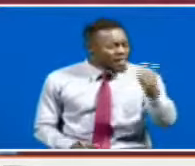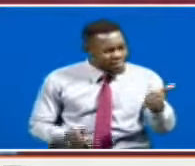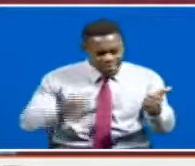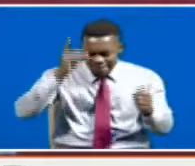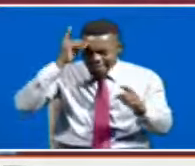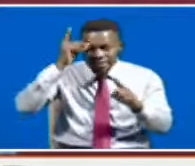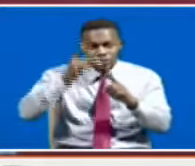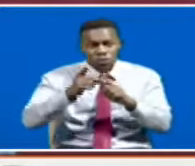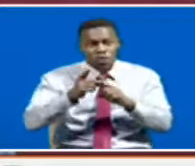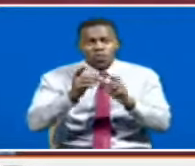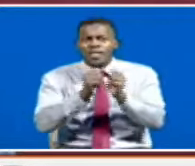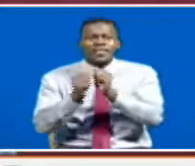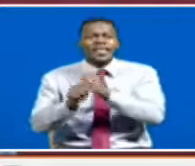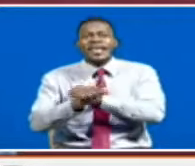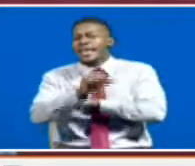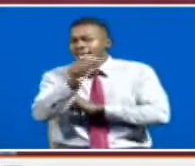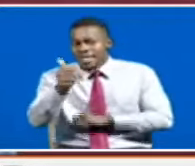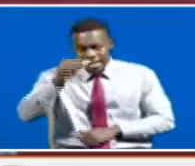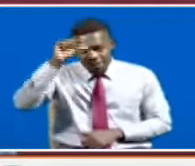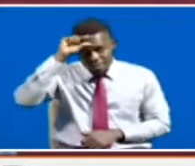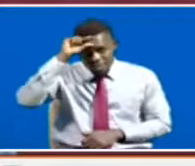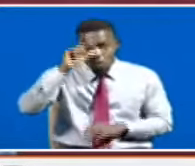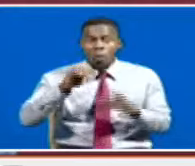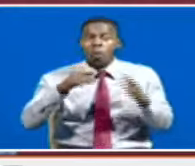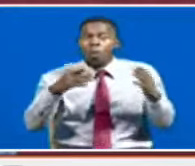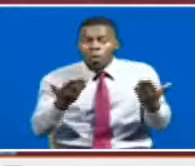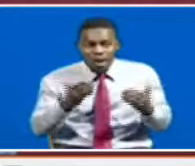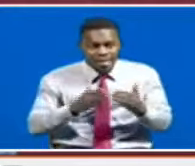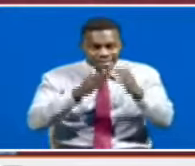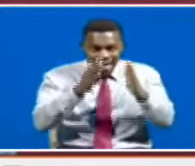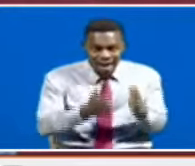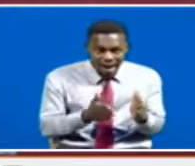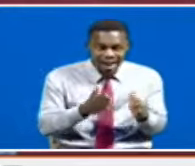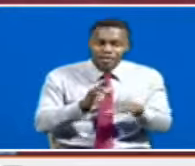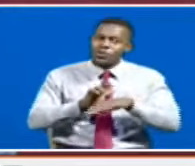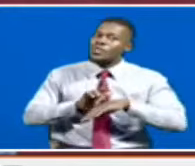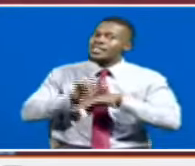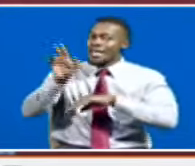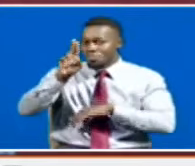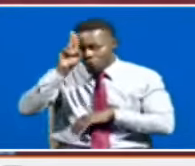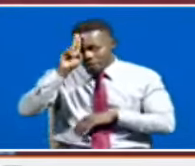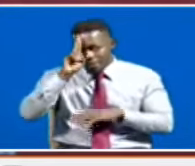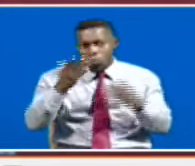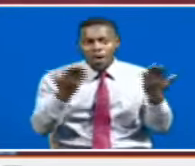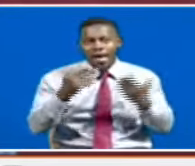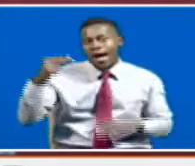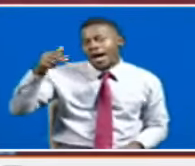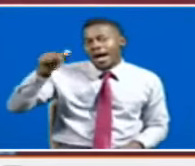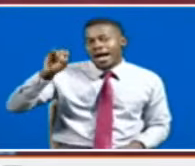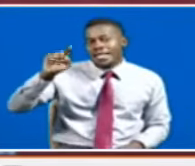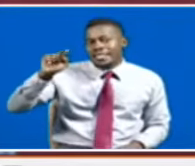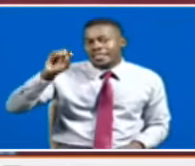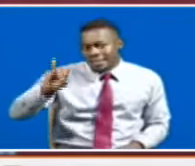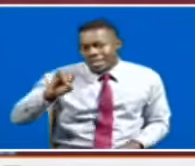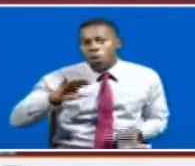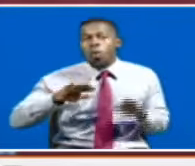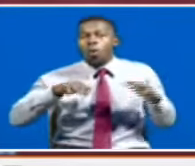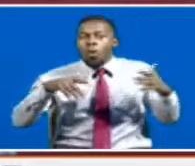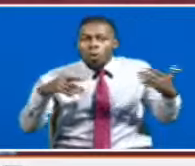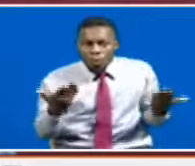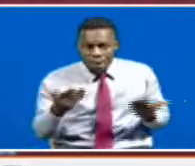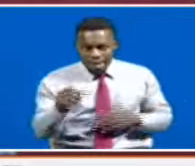state organ or state officer to deploy police officers to Haiti and any other action,